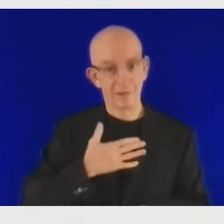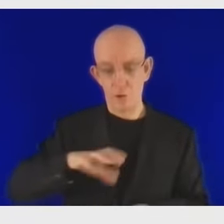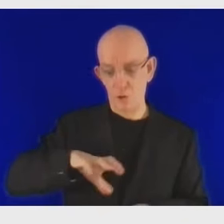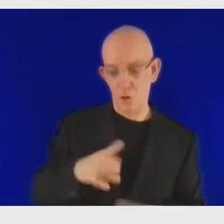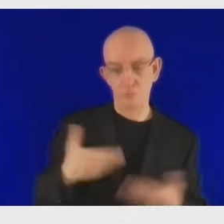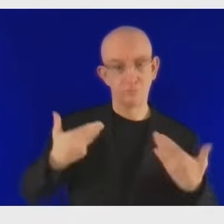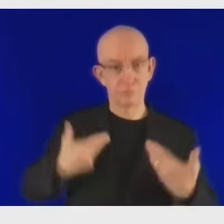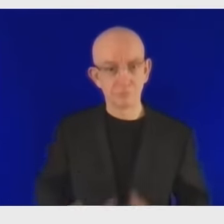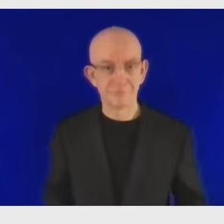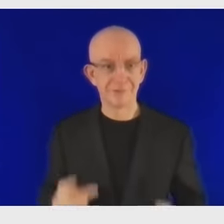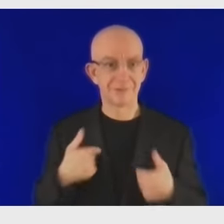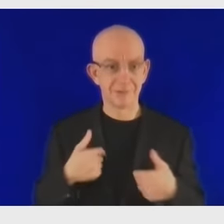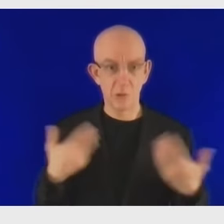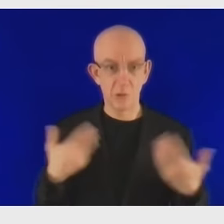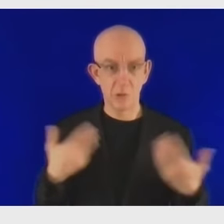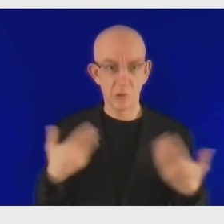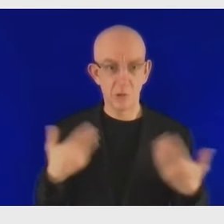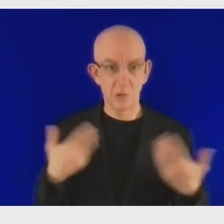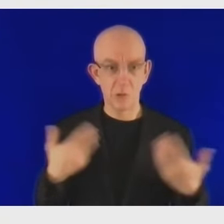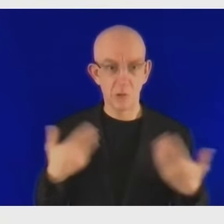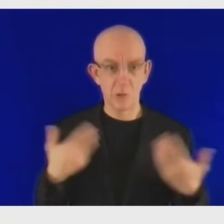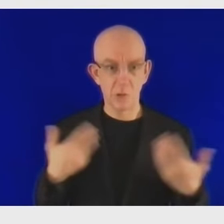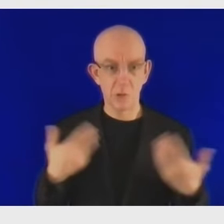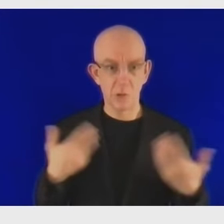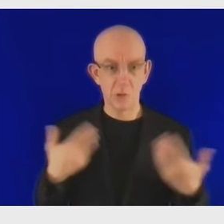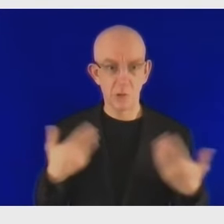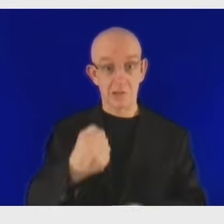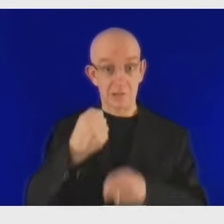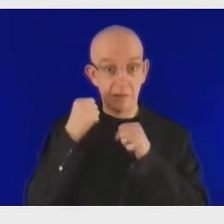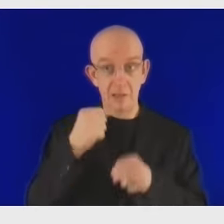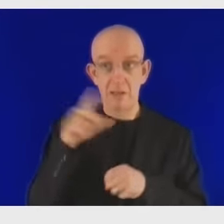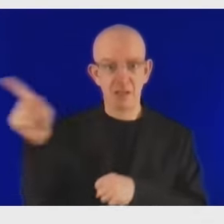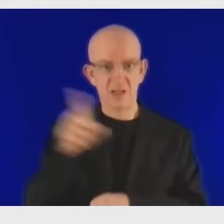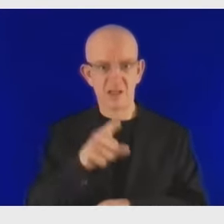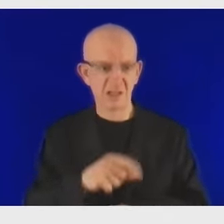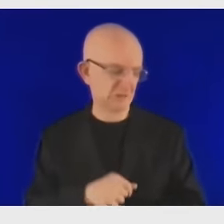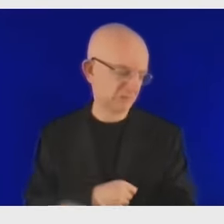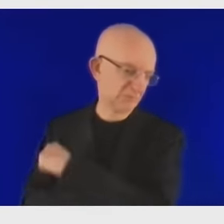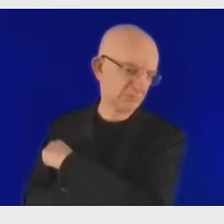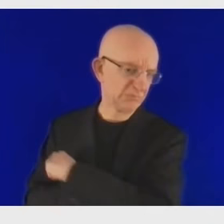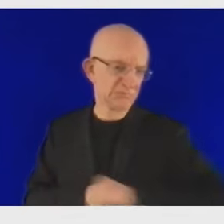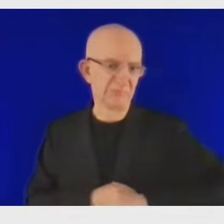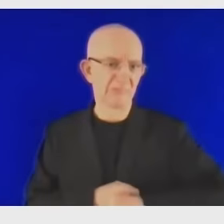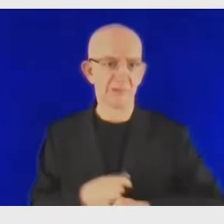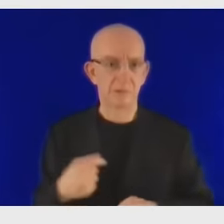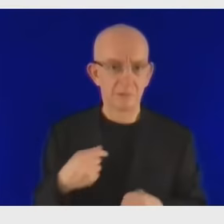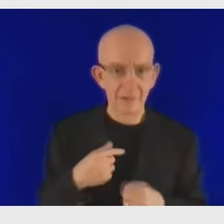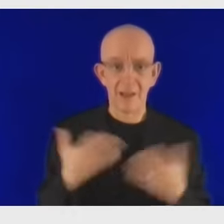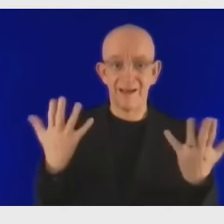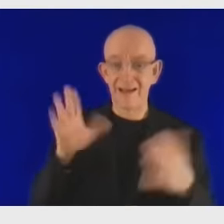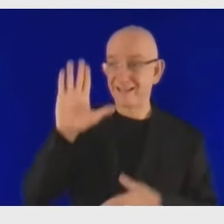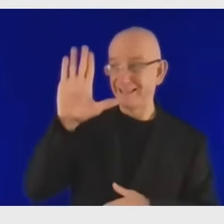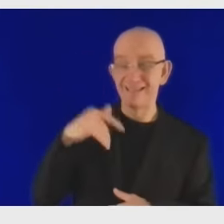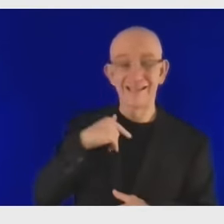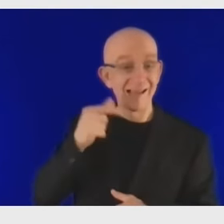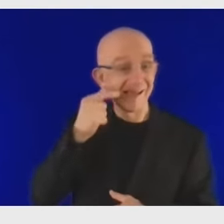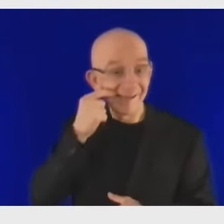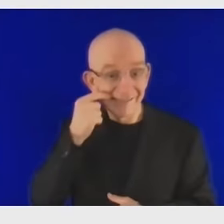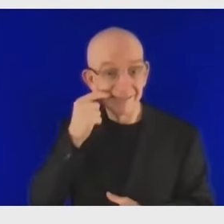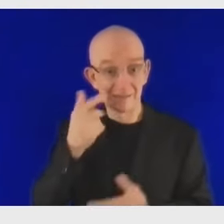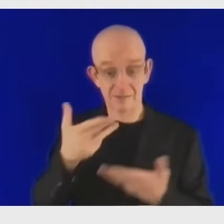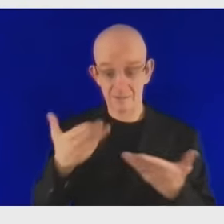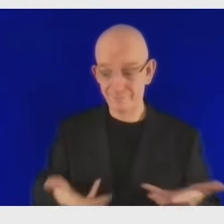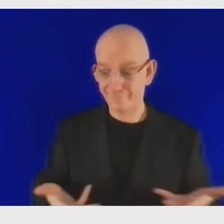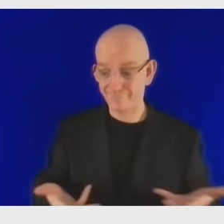community, but I'm from the city. I have the privilege of being heard and not being, you know,